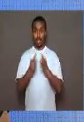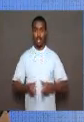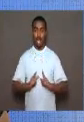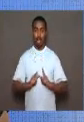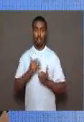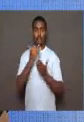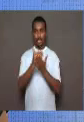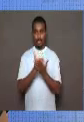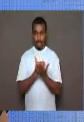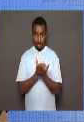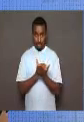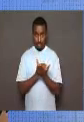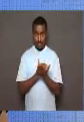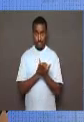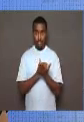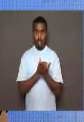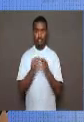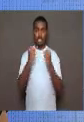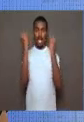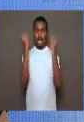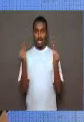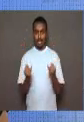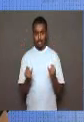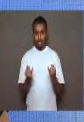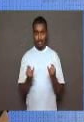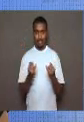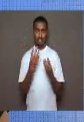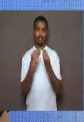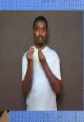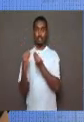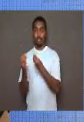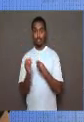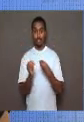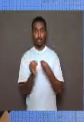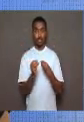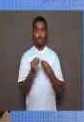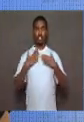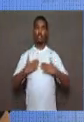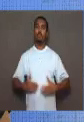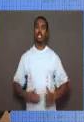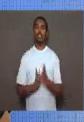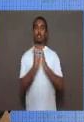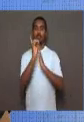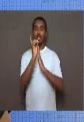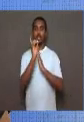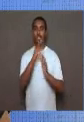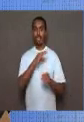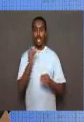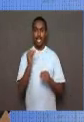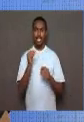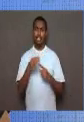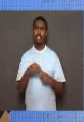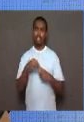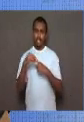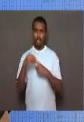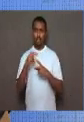life, education, the arts, trade, human development,